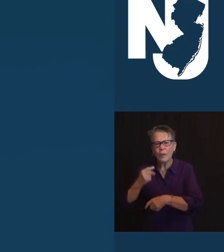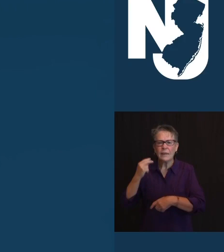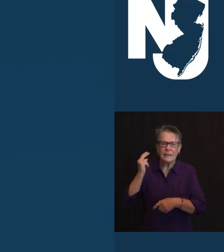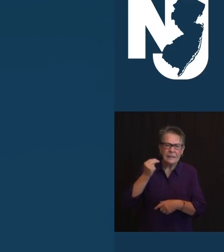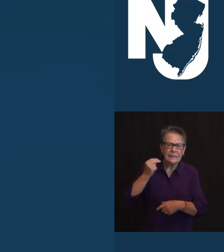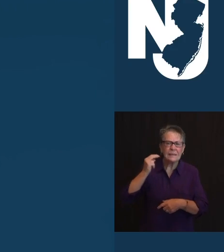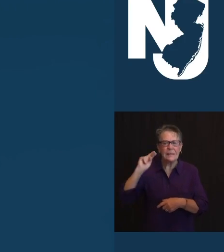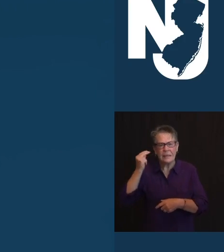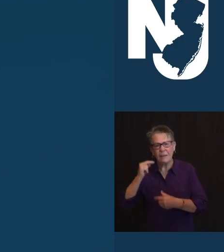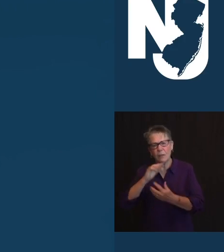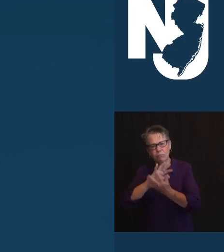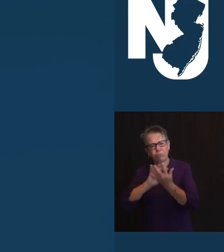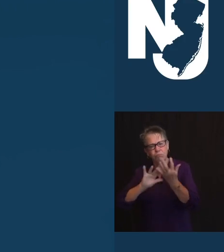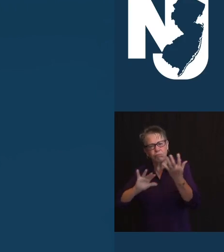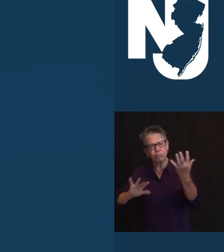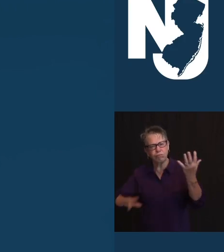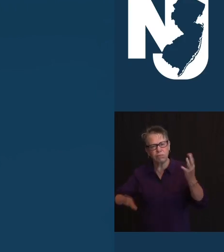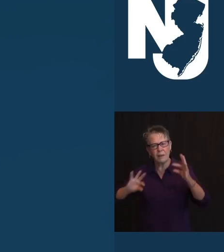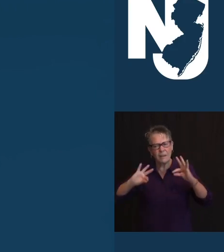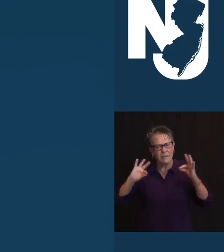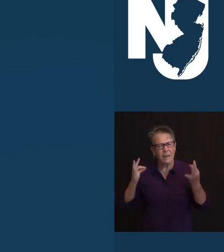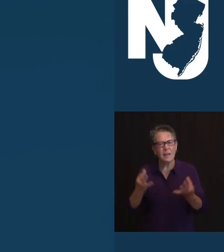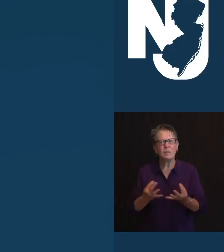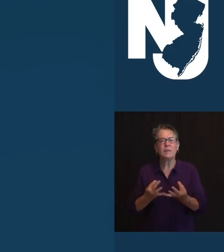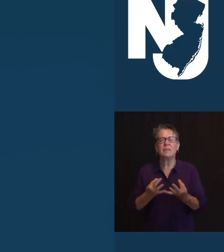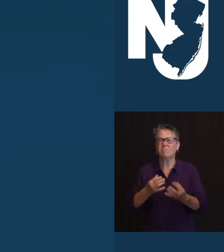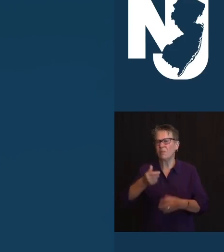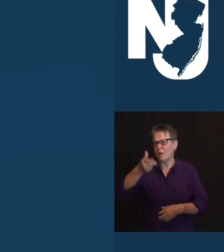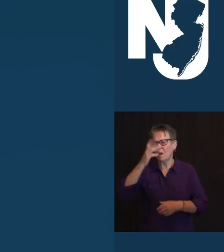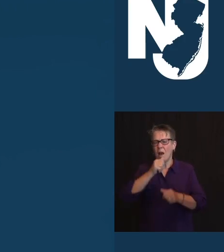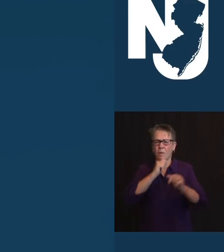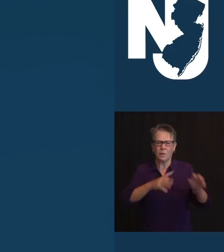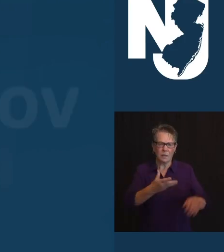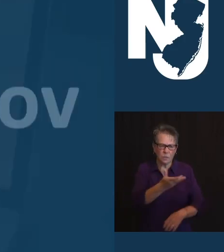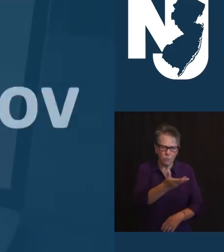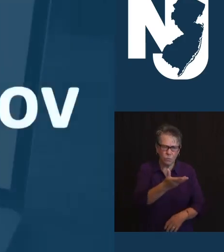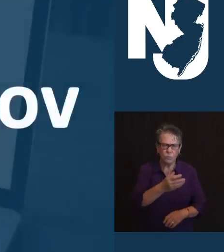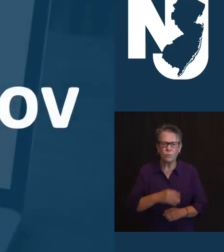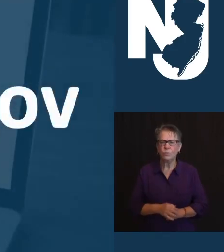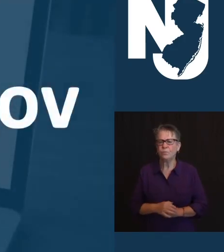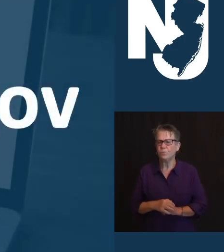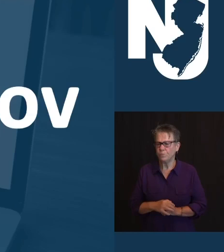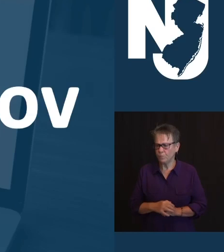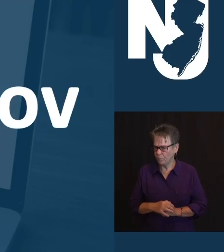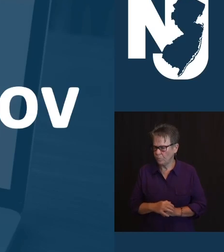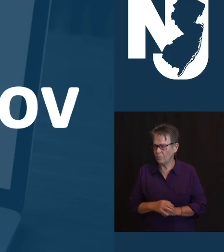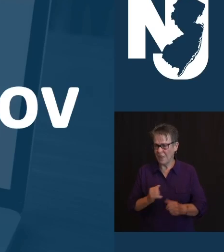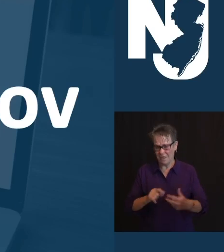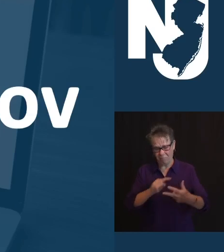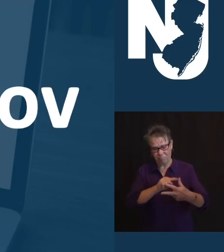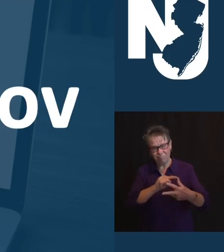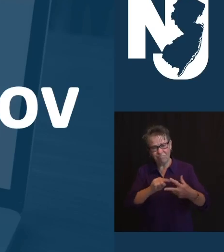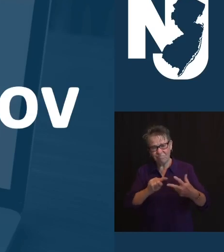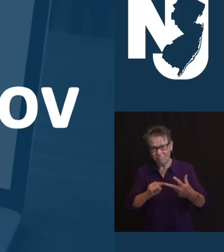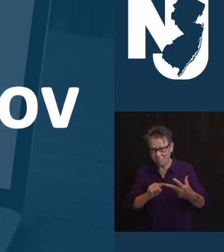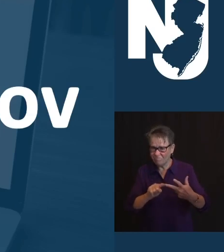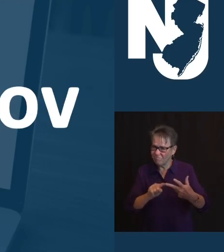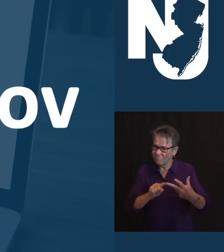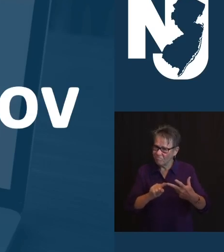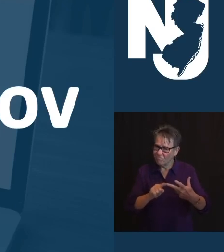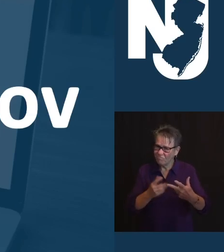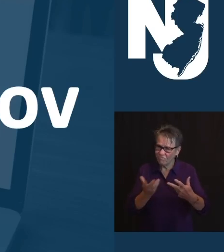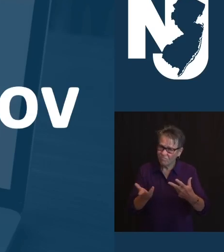God bless and watch over John and all who knew him. So Don, Estelle, and John are among the more